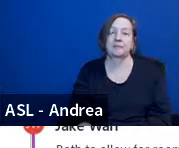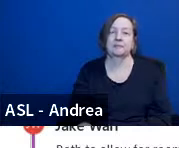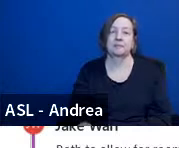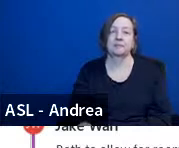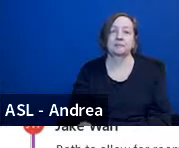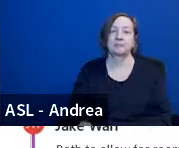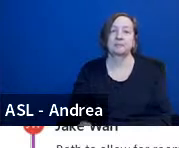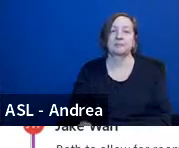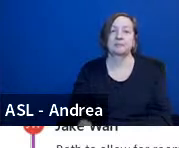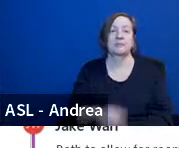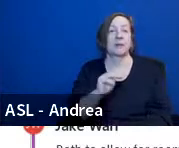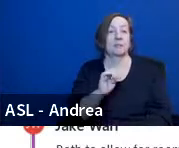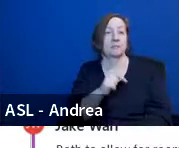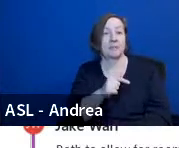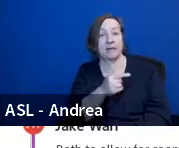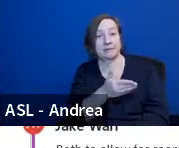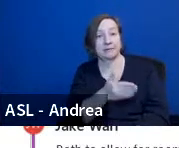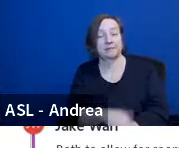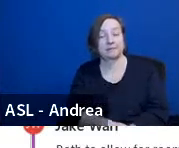Meg.